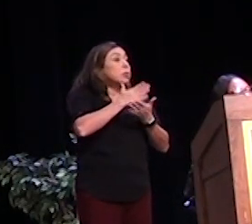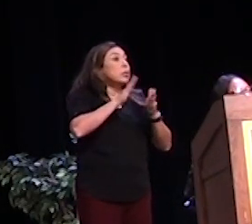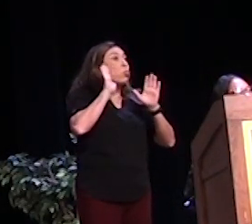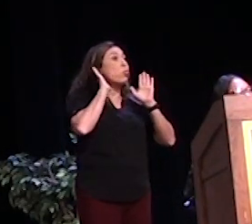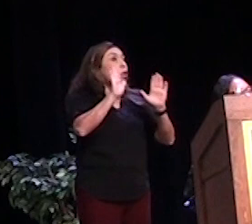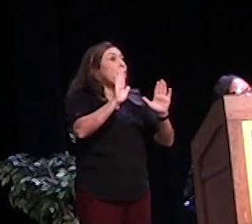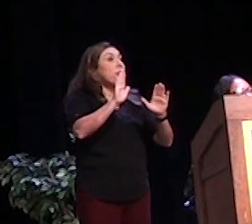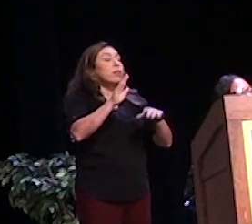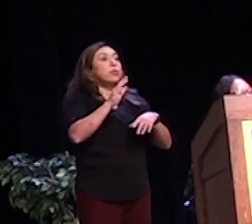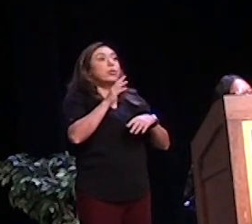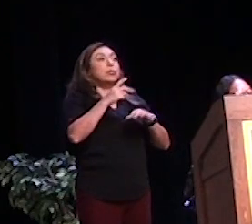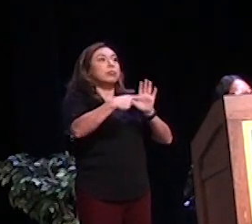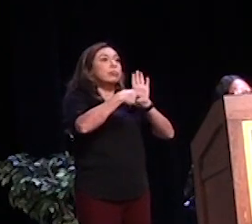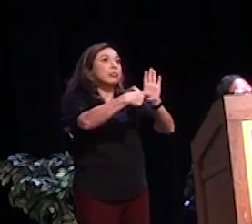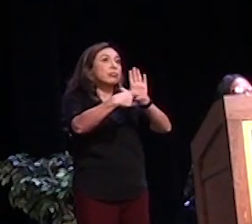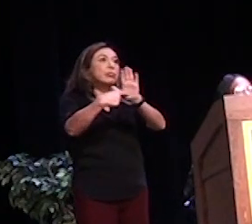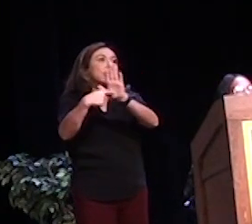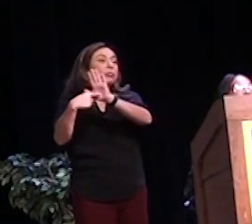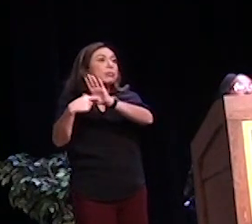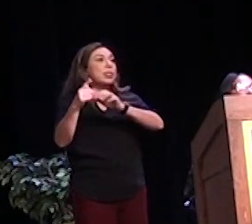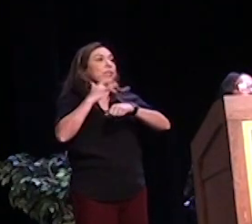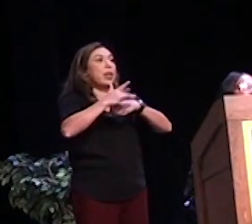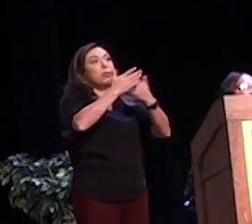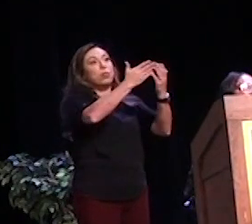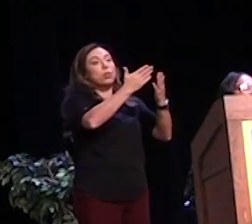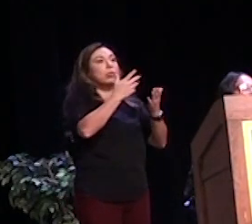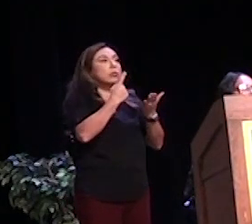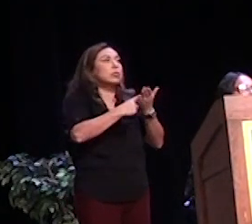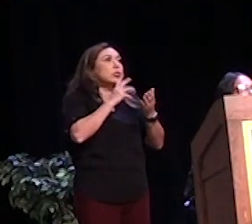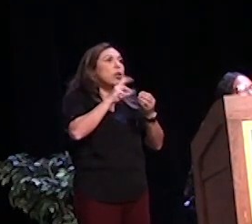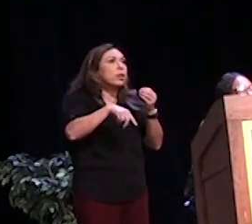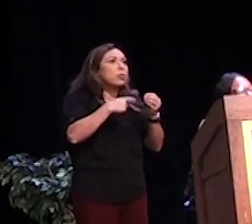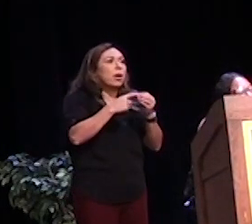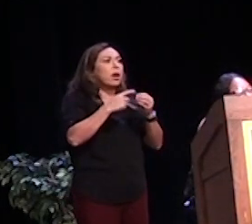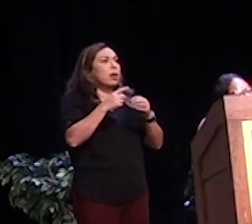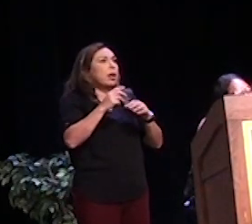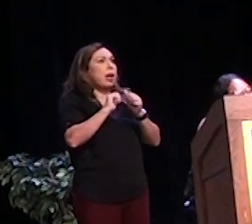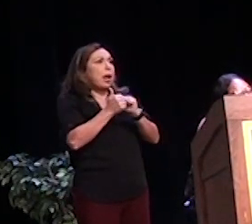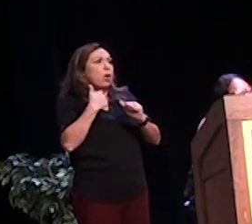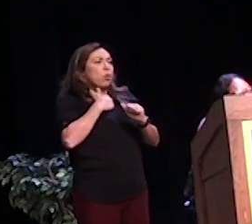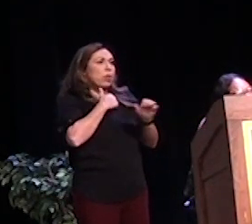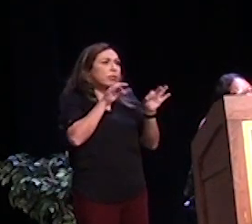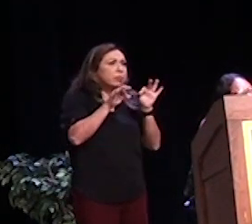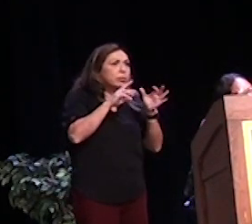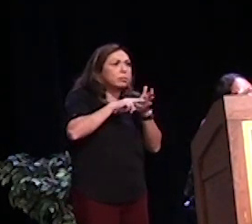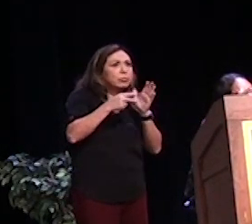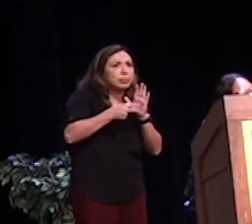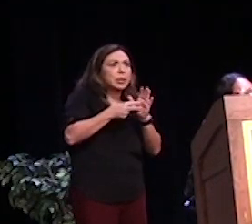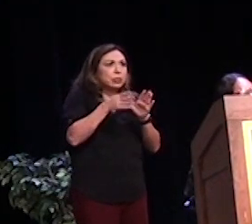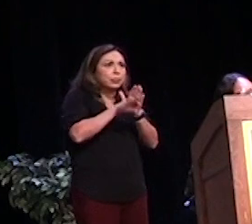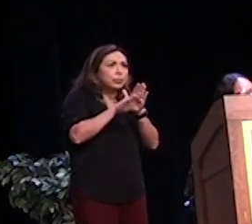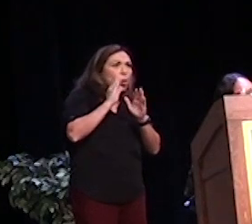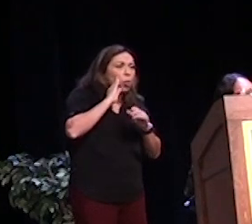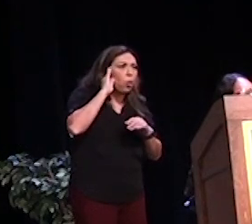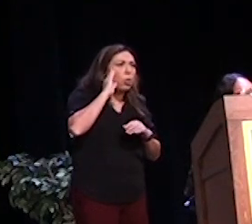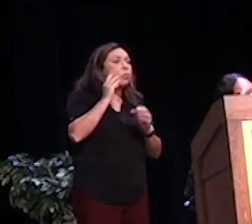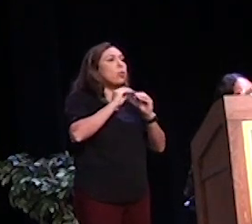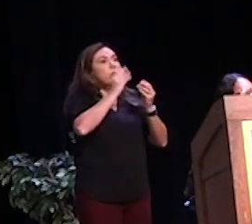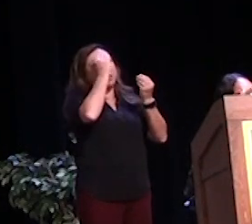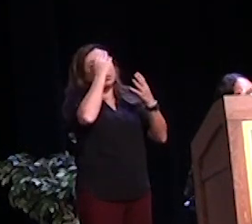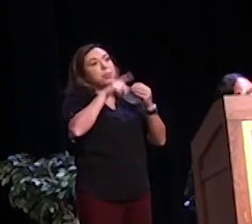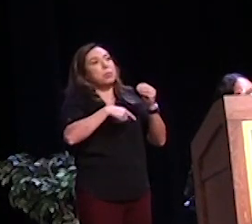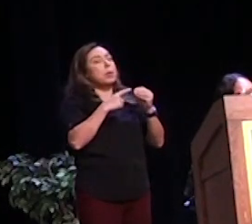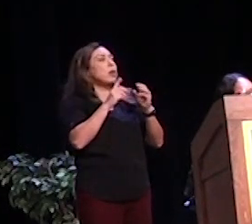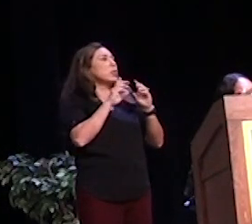some wonderful displays that are available to talk about how we're defining affordability. More information about